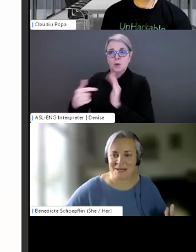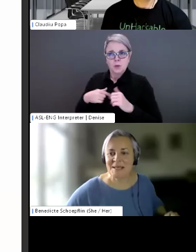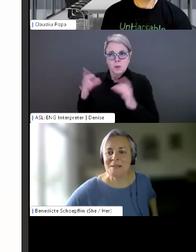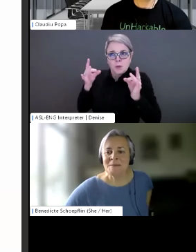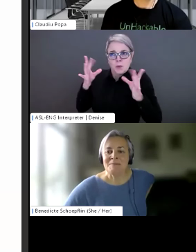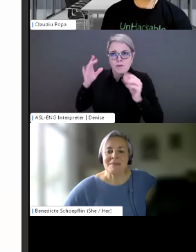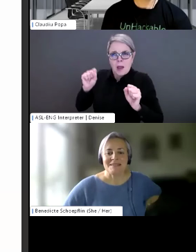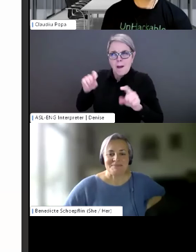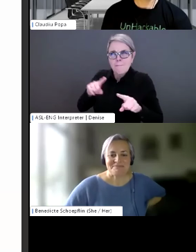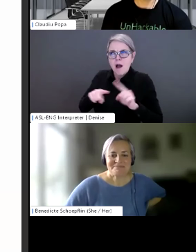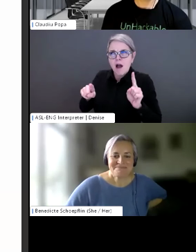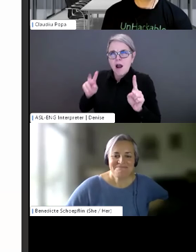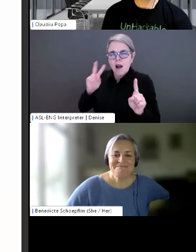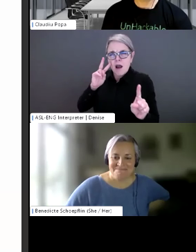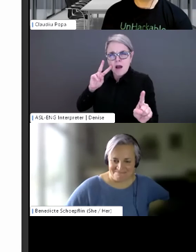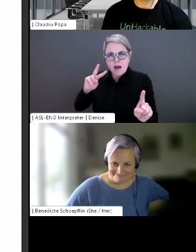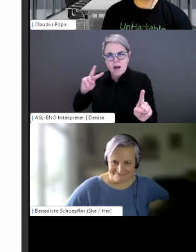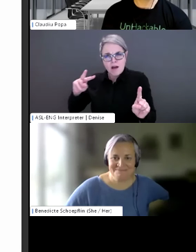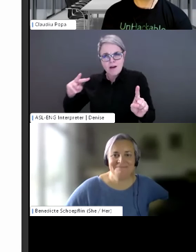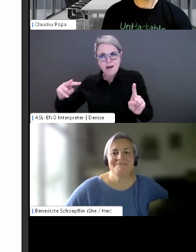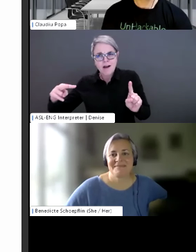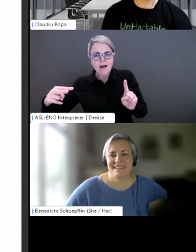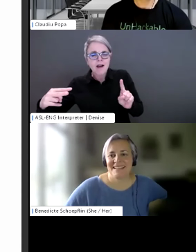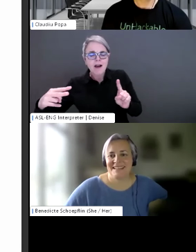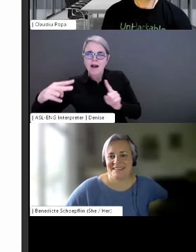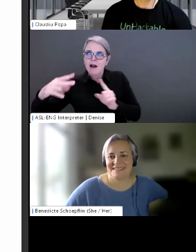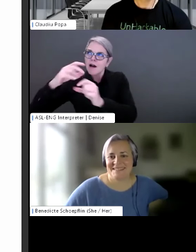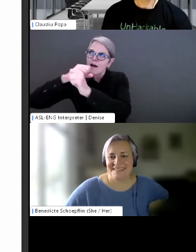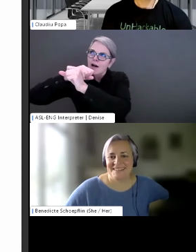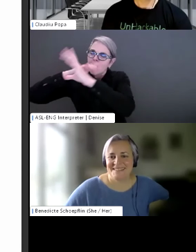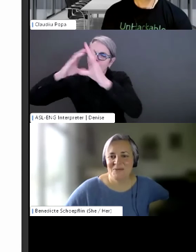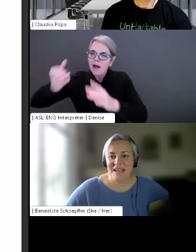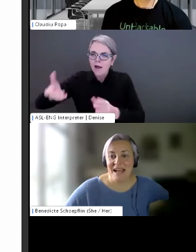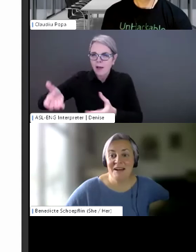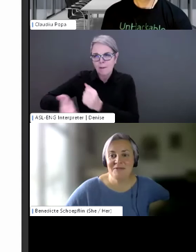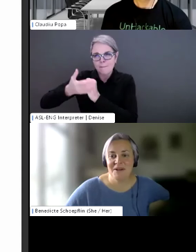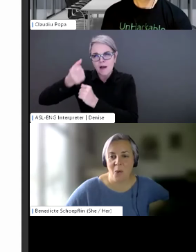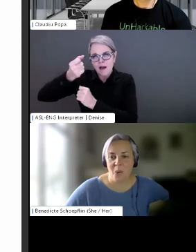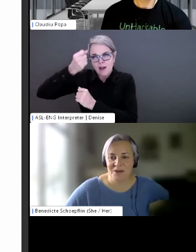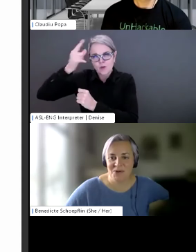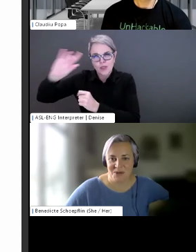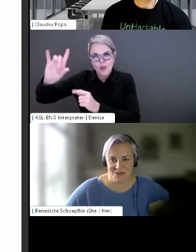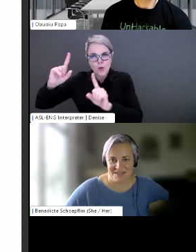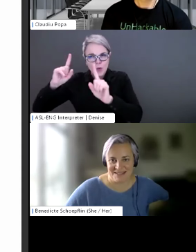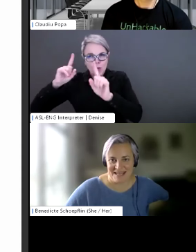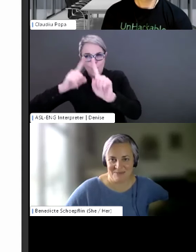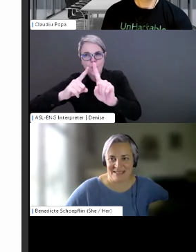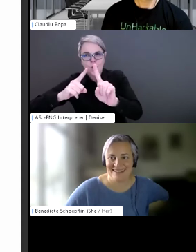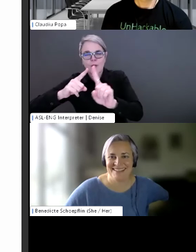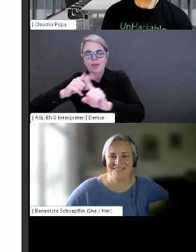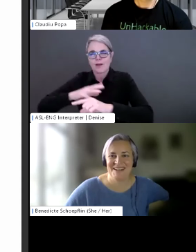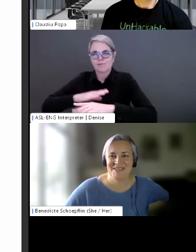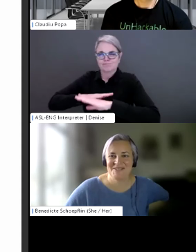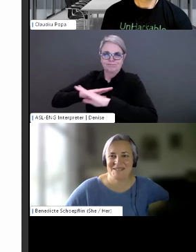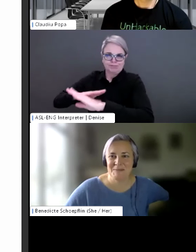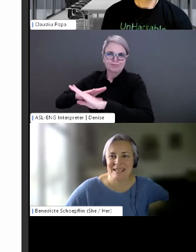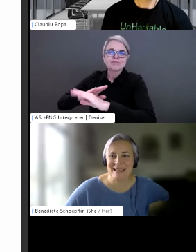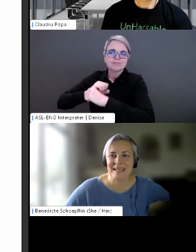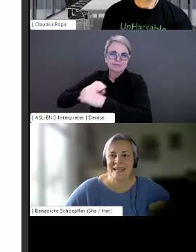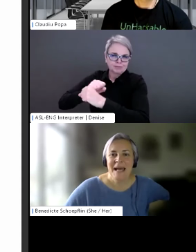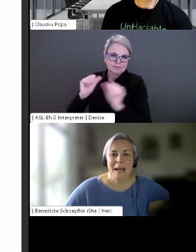kind of stand in their way. Important to turn the tables whenever you can. Yes. So we have quite a few questions that came in while you